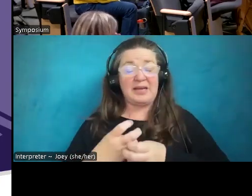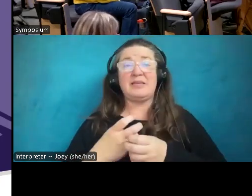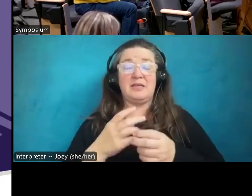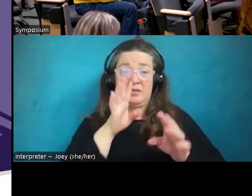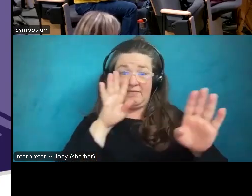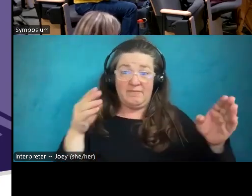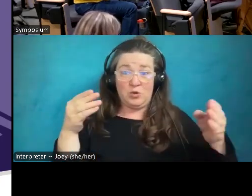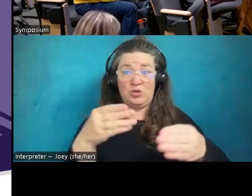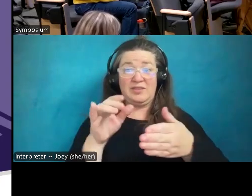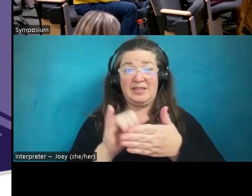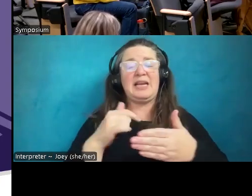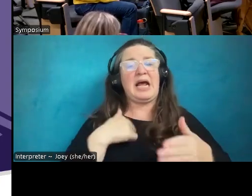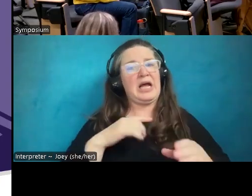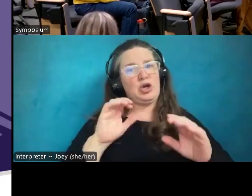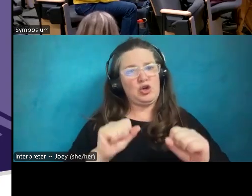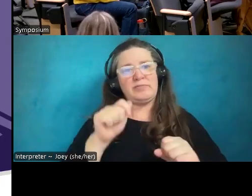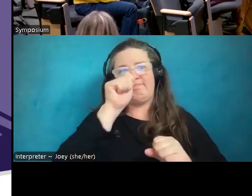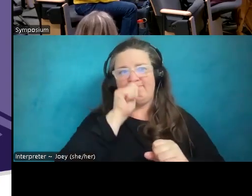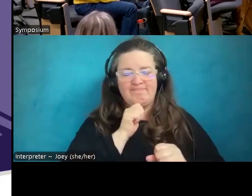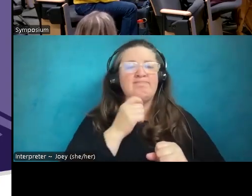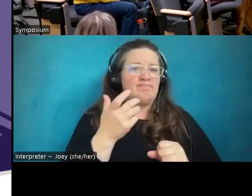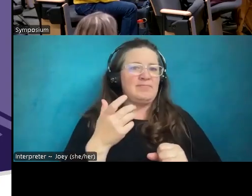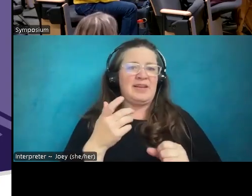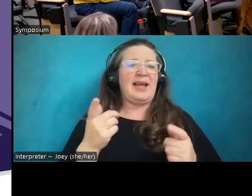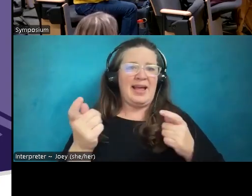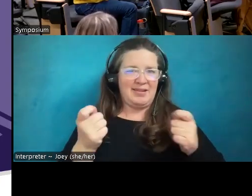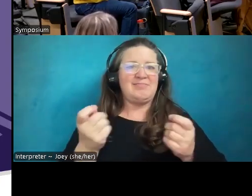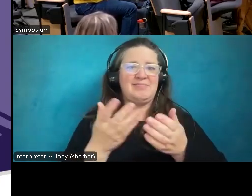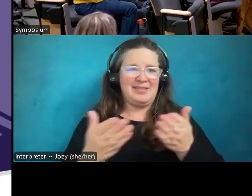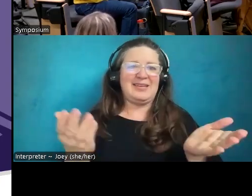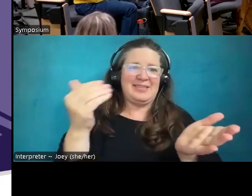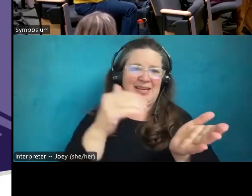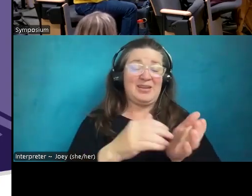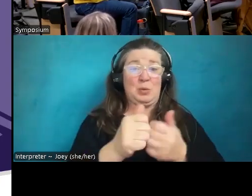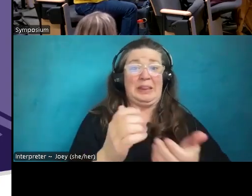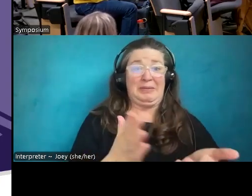voice barely for 8 hours. And I'm just like,